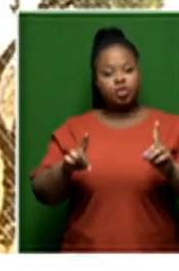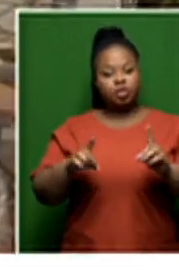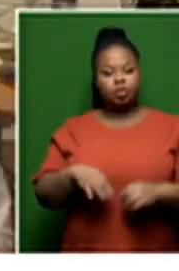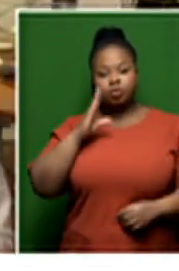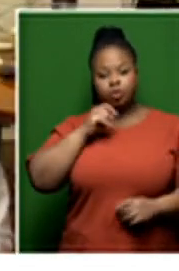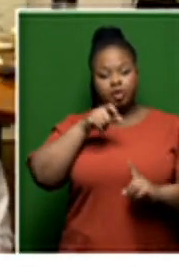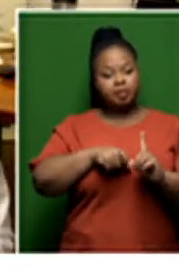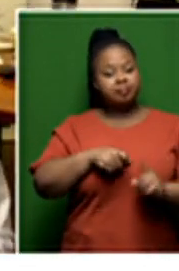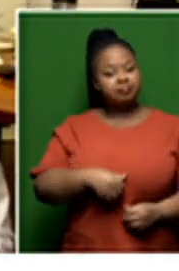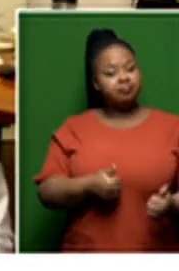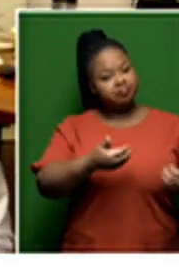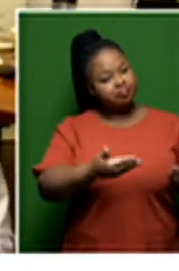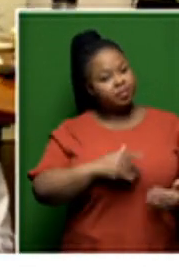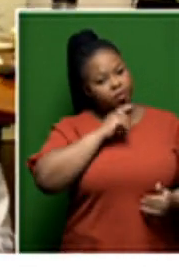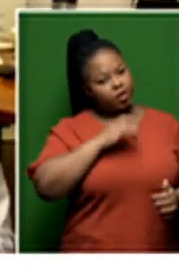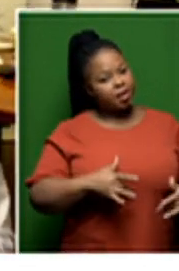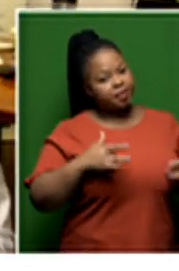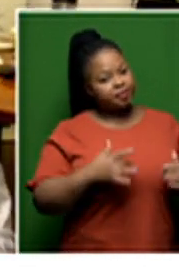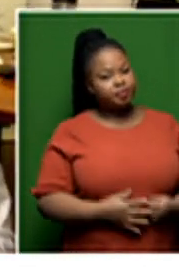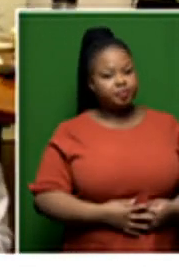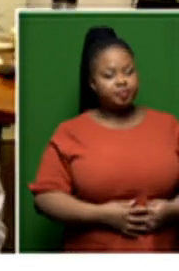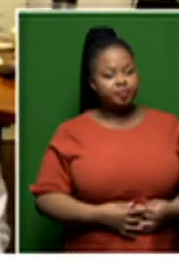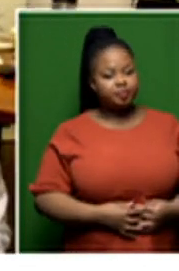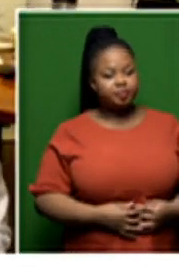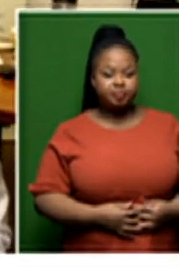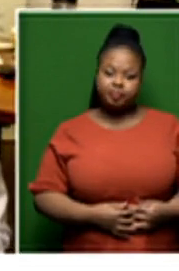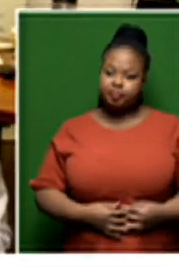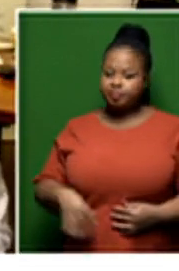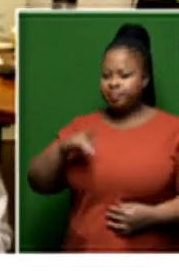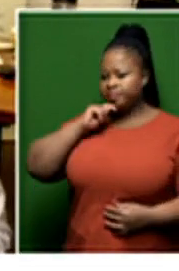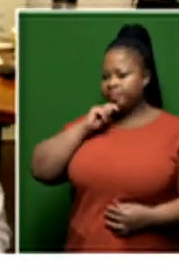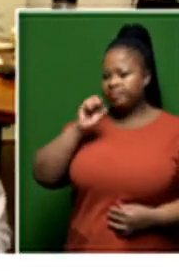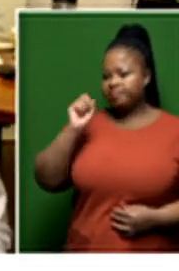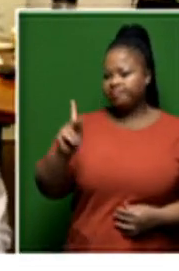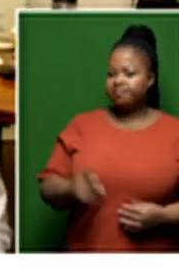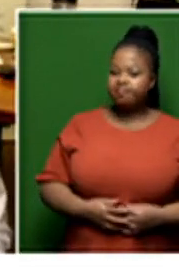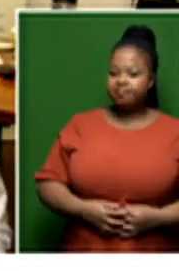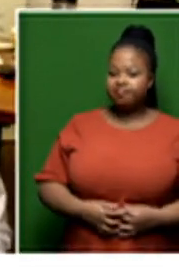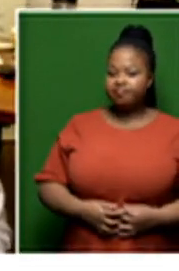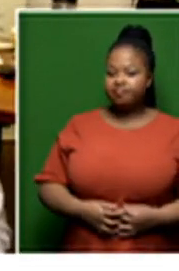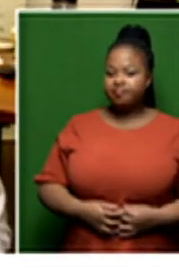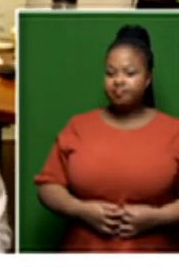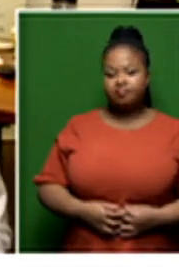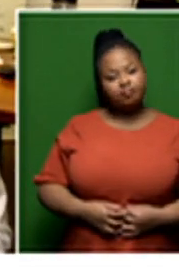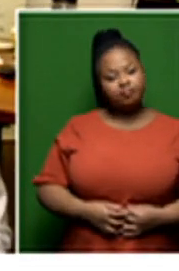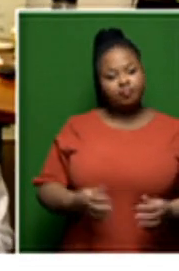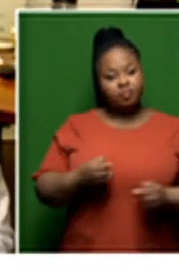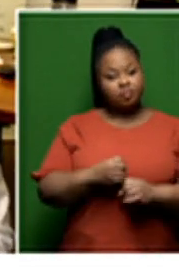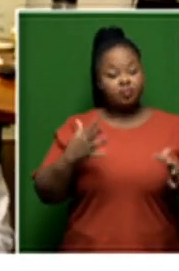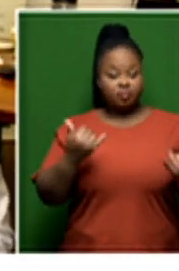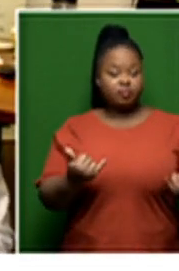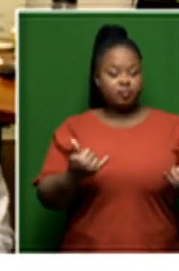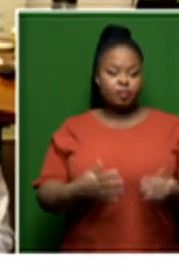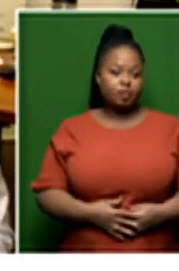Mr. Mhlanga, good to speak to you. Welcome to Morning Live. Sagina, good morning. Thank you so much for having us. So getting straight into